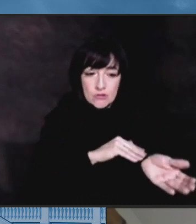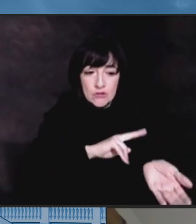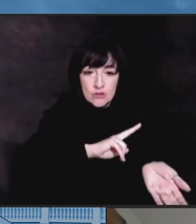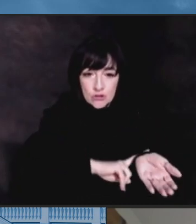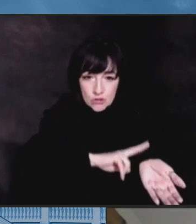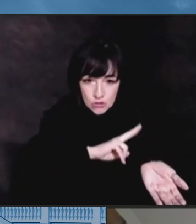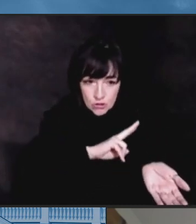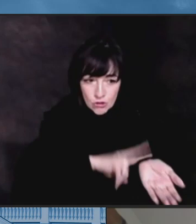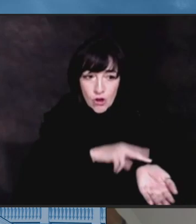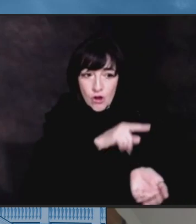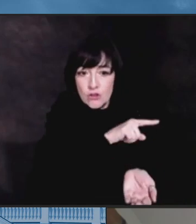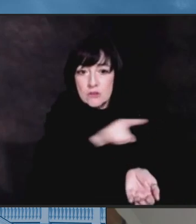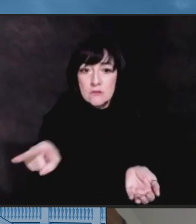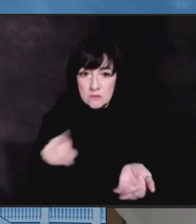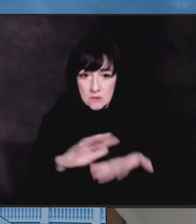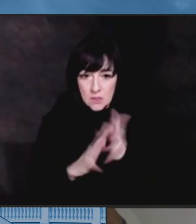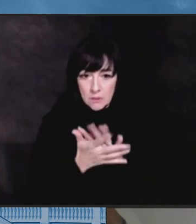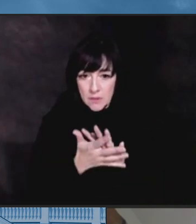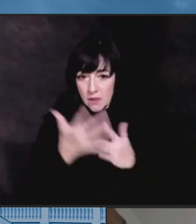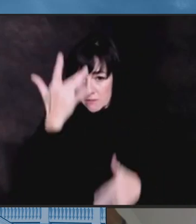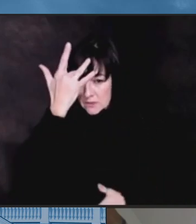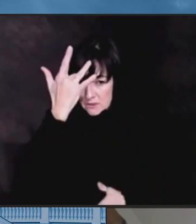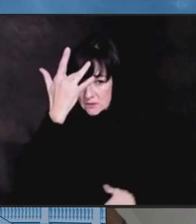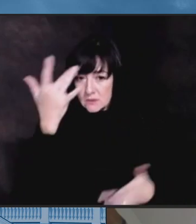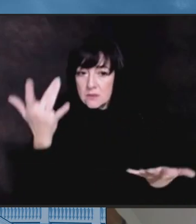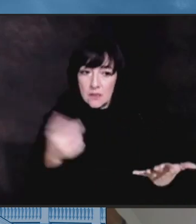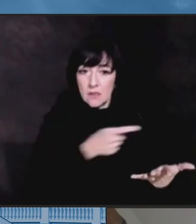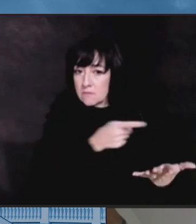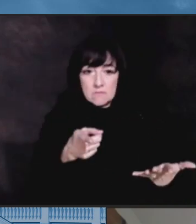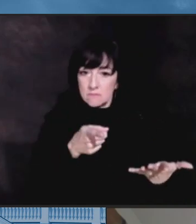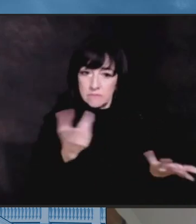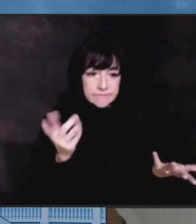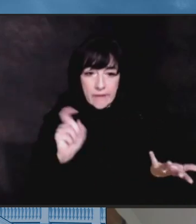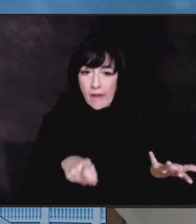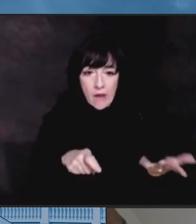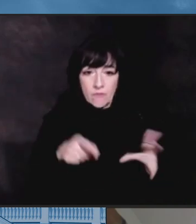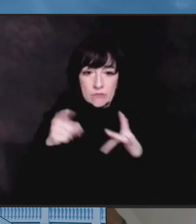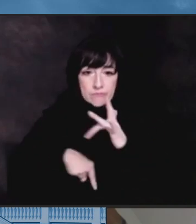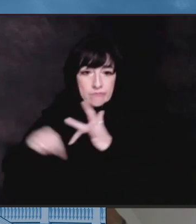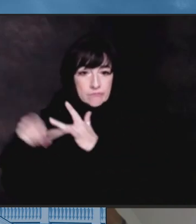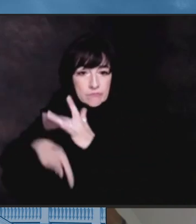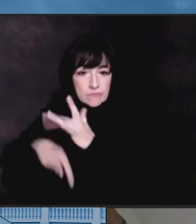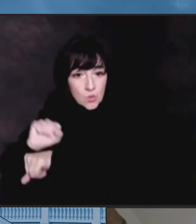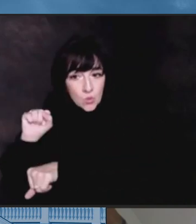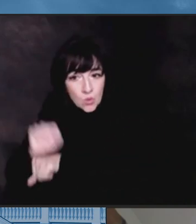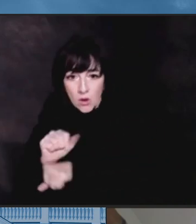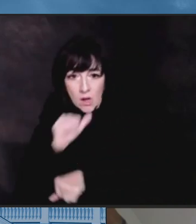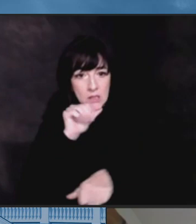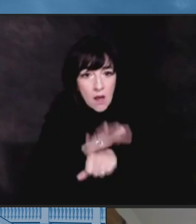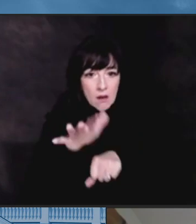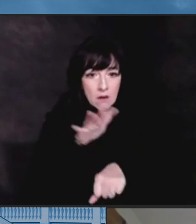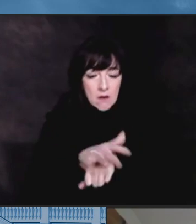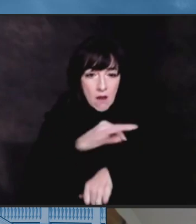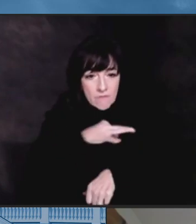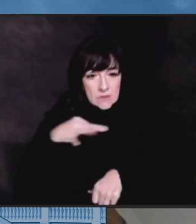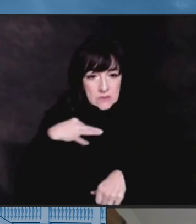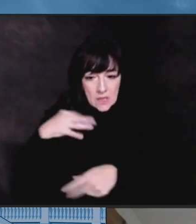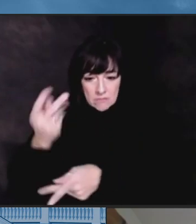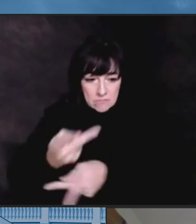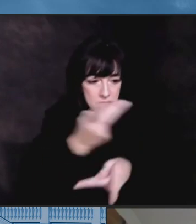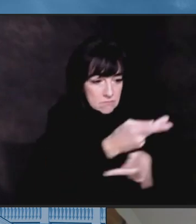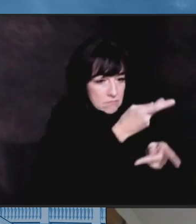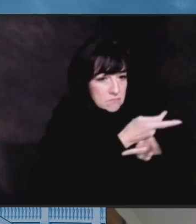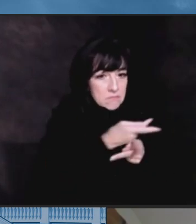challenges that their staff are encountering with the stress involved in treating all these folks coming in COVID-19